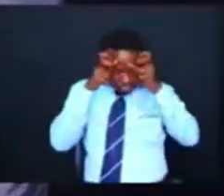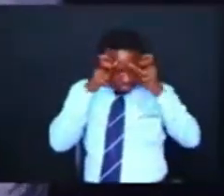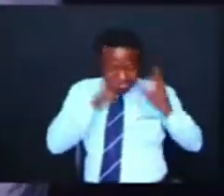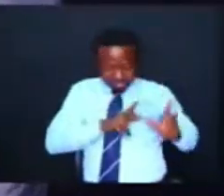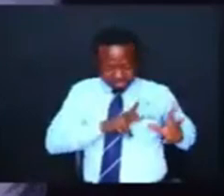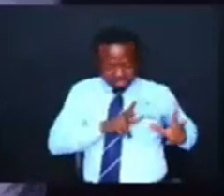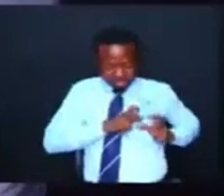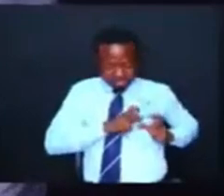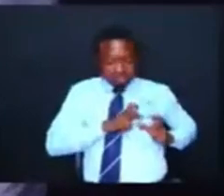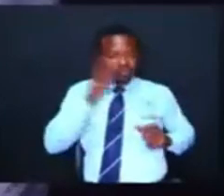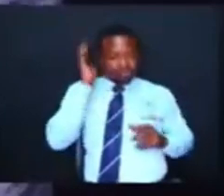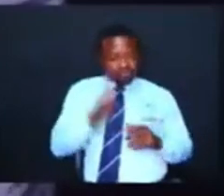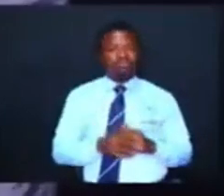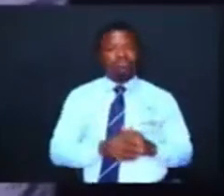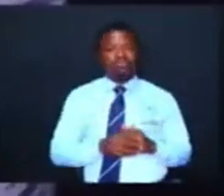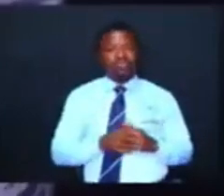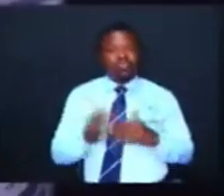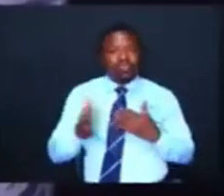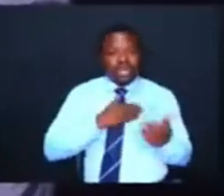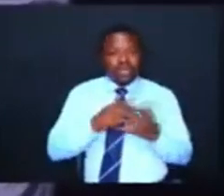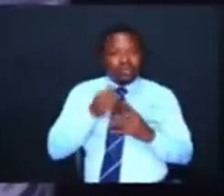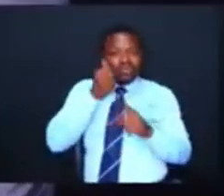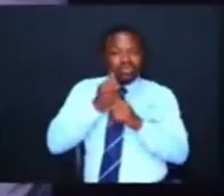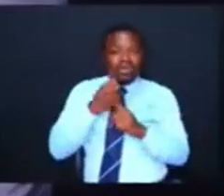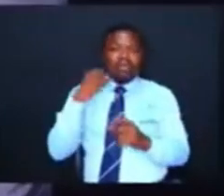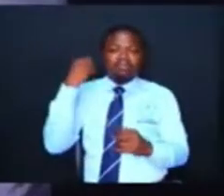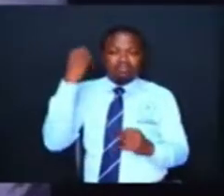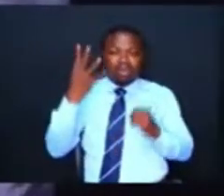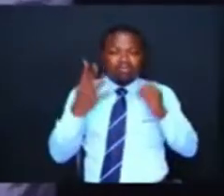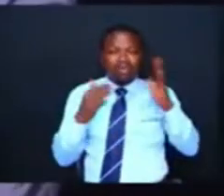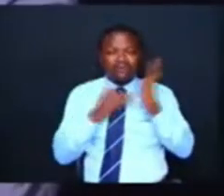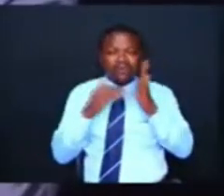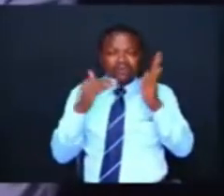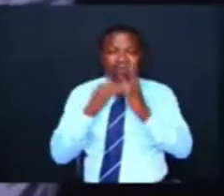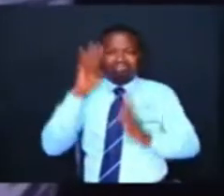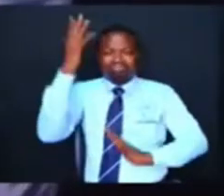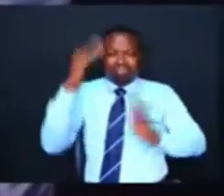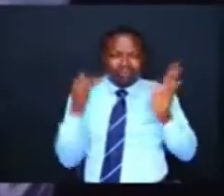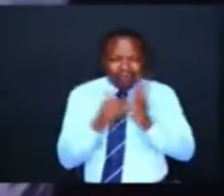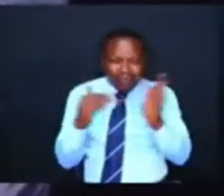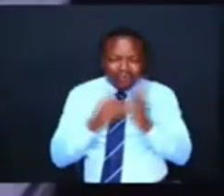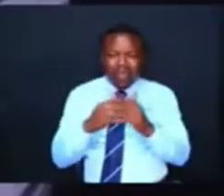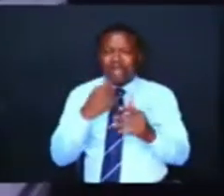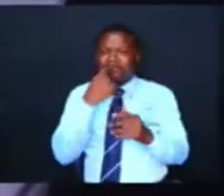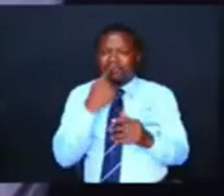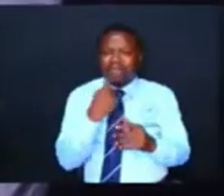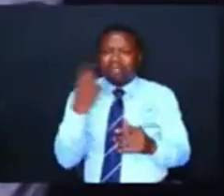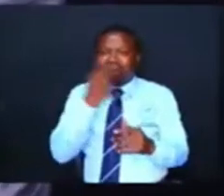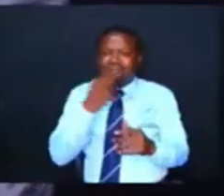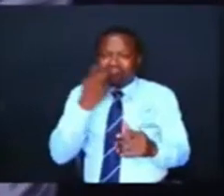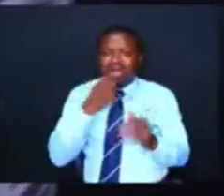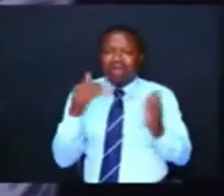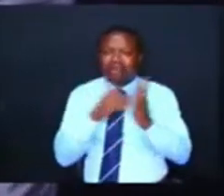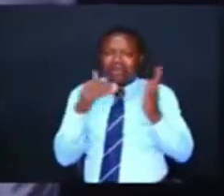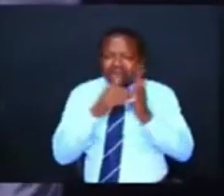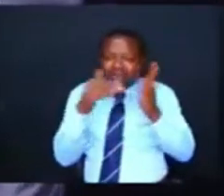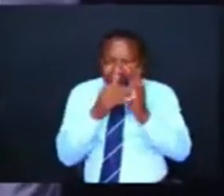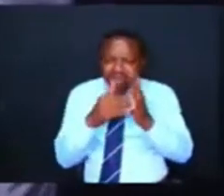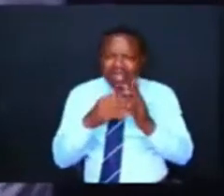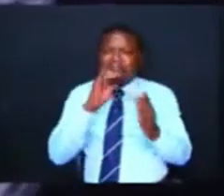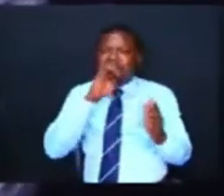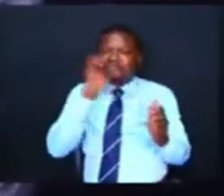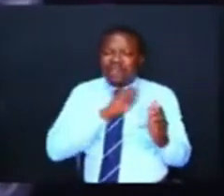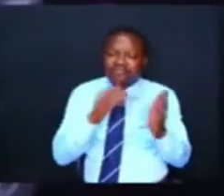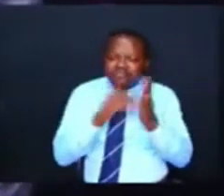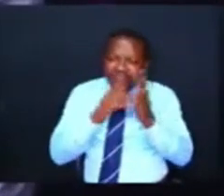once some morning qua and how did you come out one year a bit to me a beer punubima if you had the idea be grow more a bit to me as I